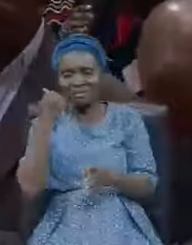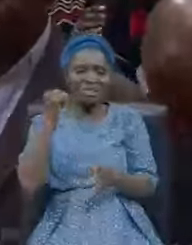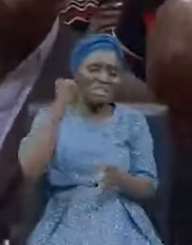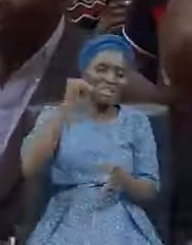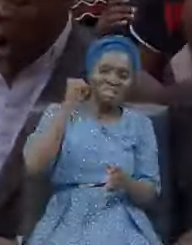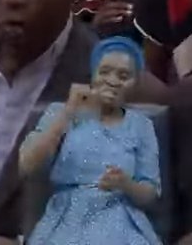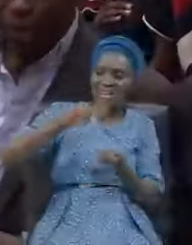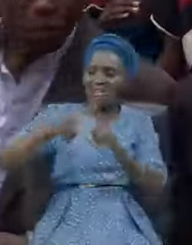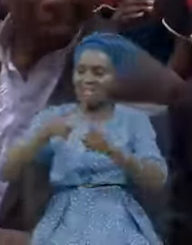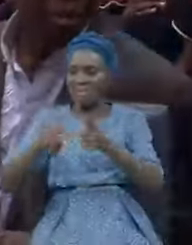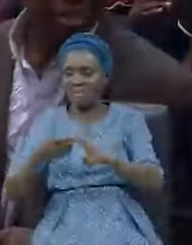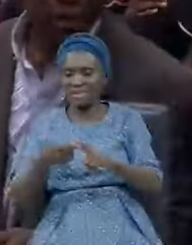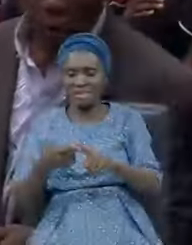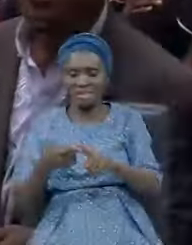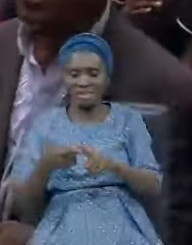girlfriend,